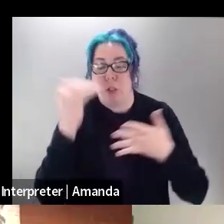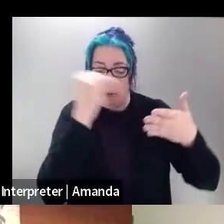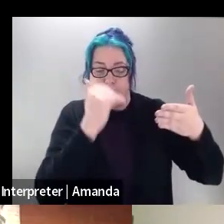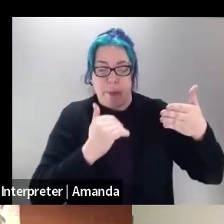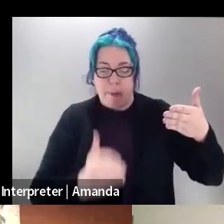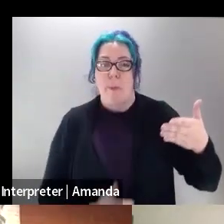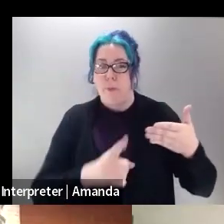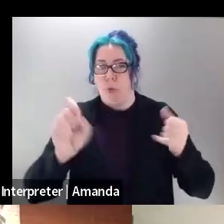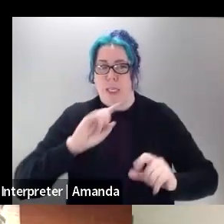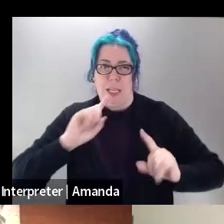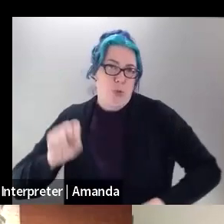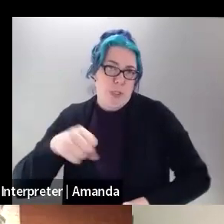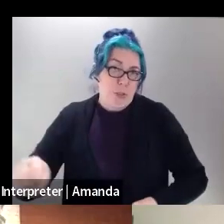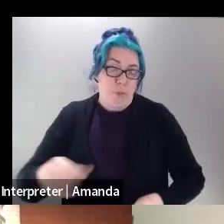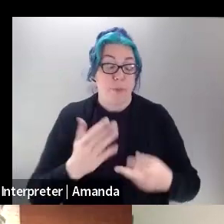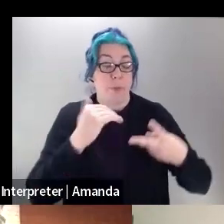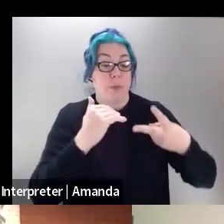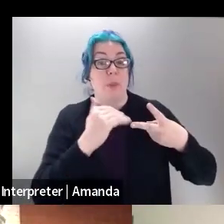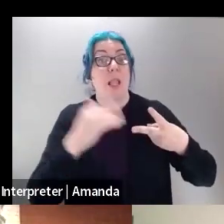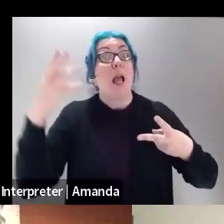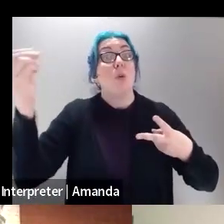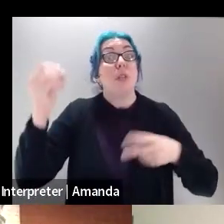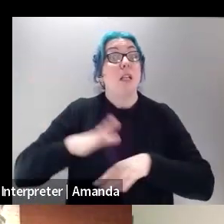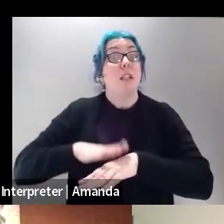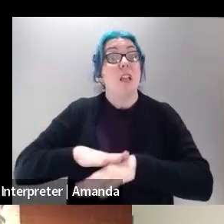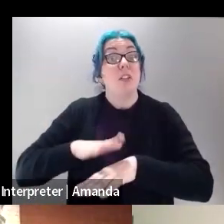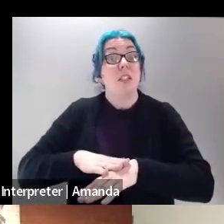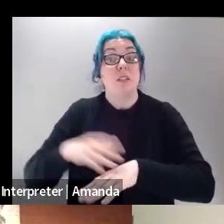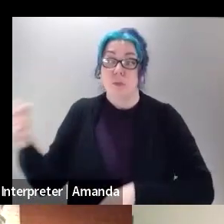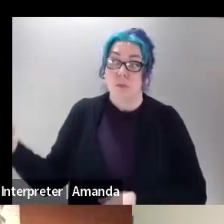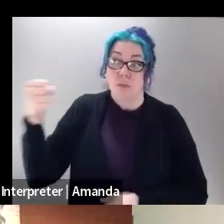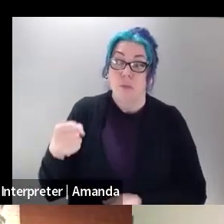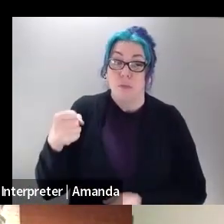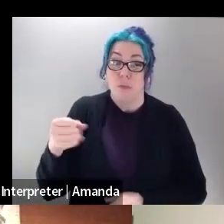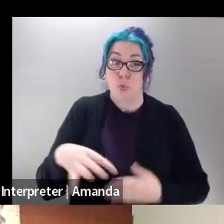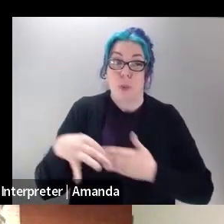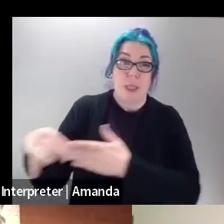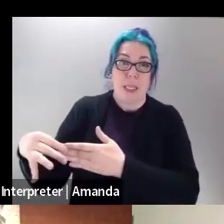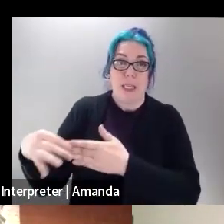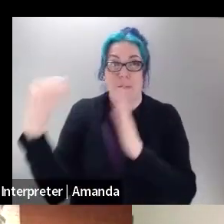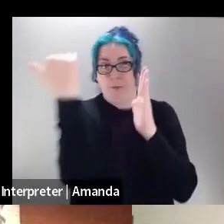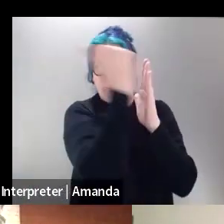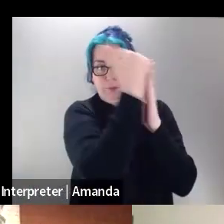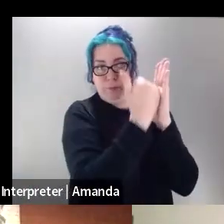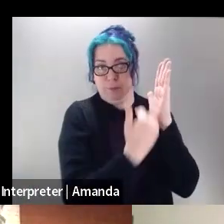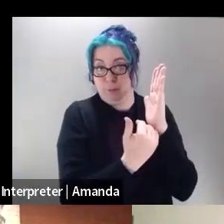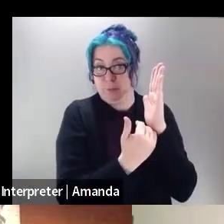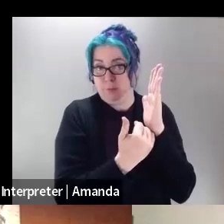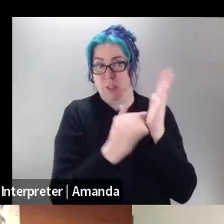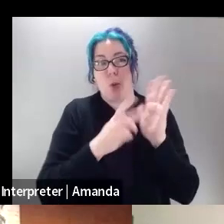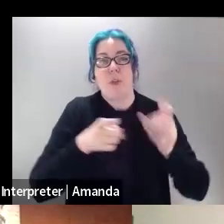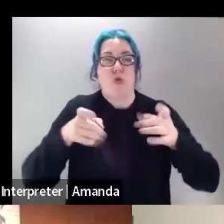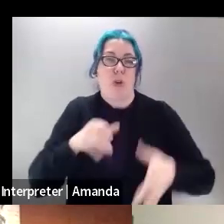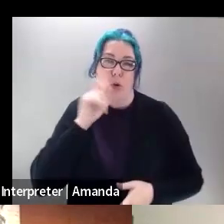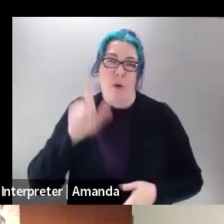Thoughts about bringing in outside consultants to lead the community agreement. I've heard that advocated for, decentering the director. Or in other words,